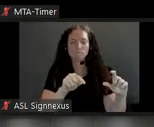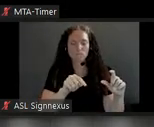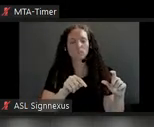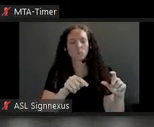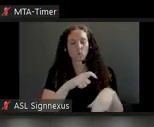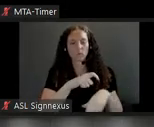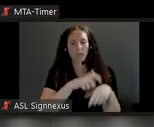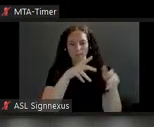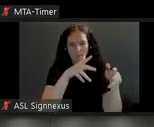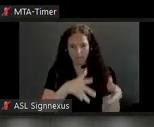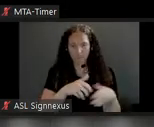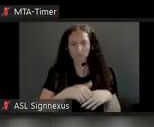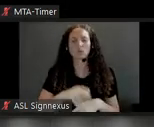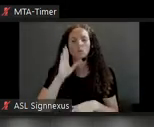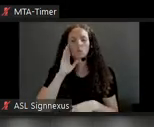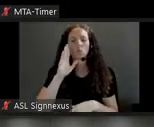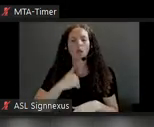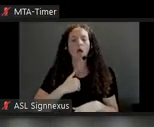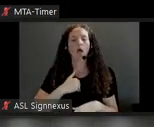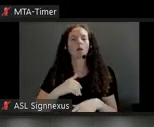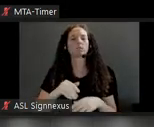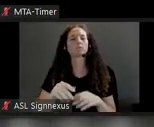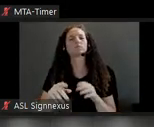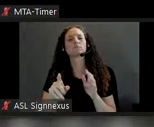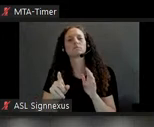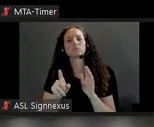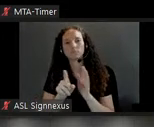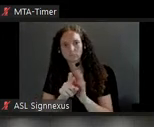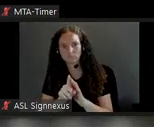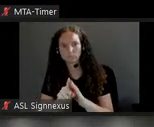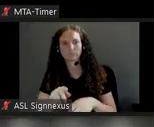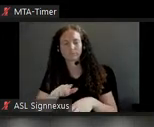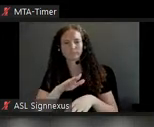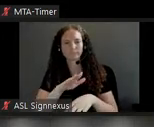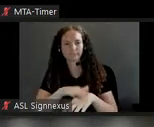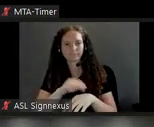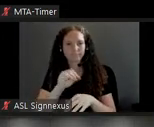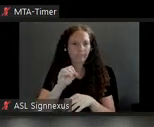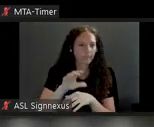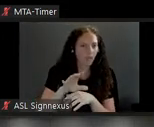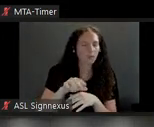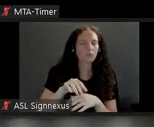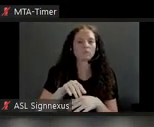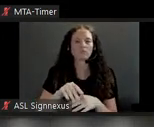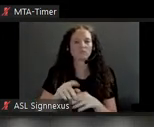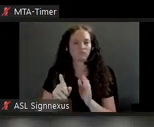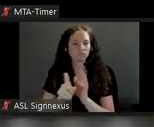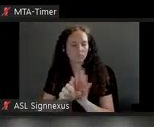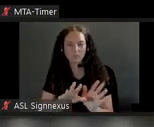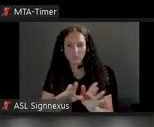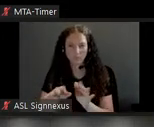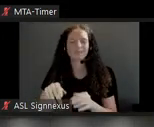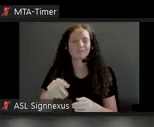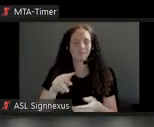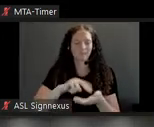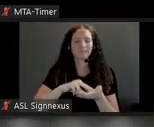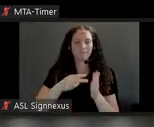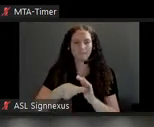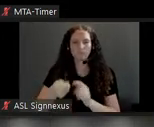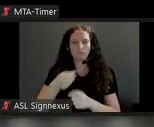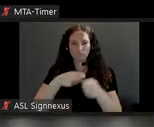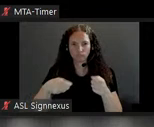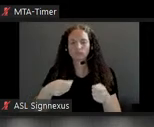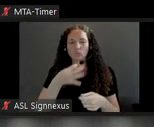warning light and a beep will sound when you have 30 seconds left so that you know to conclude your remarks. And I will also provide